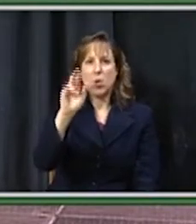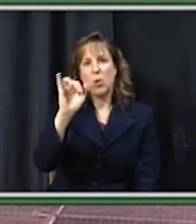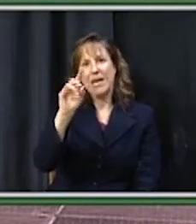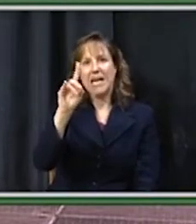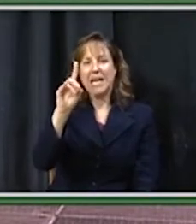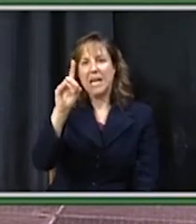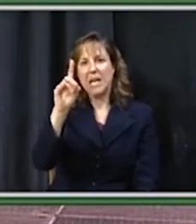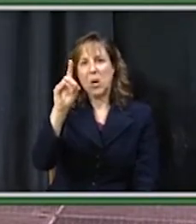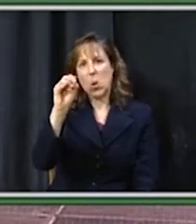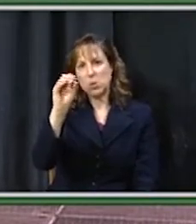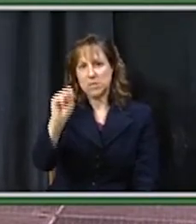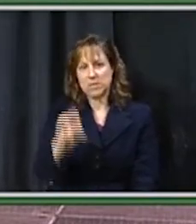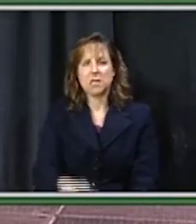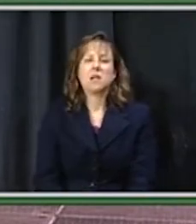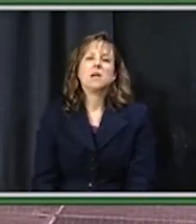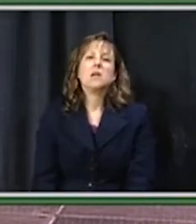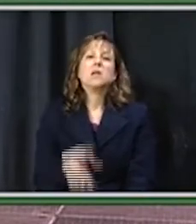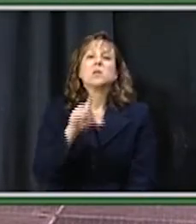And the